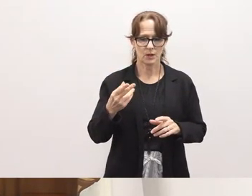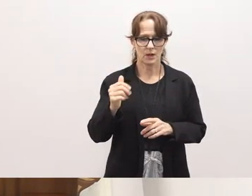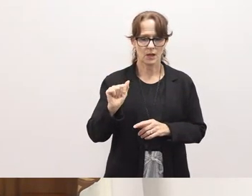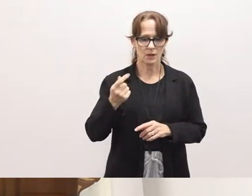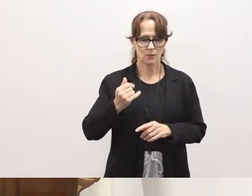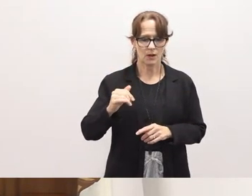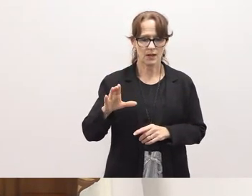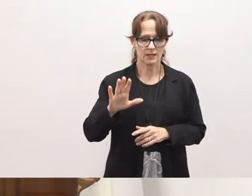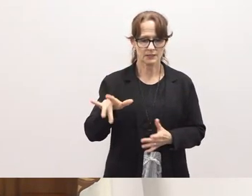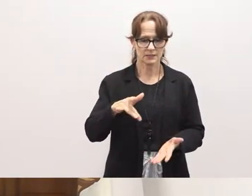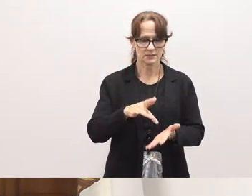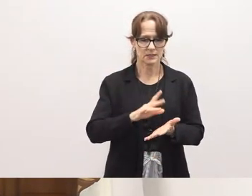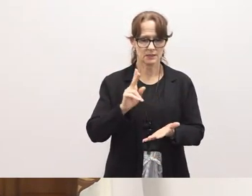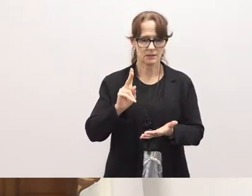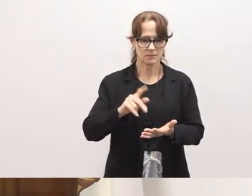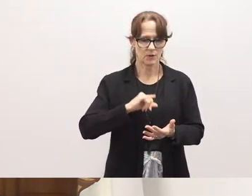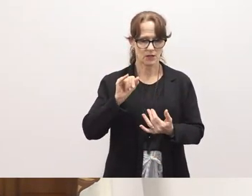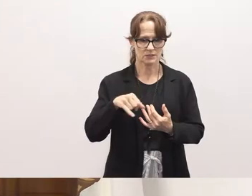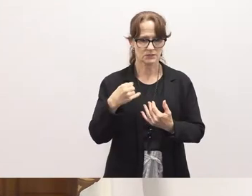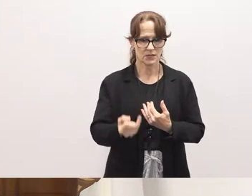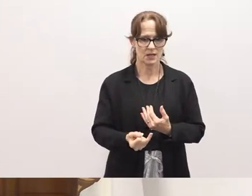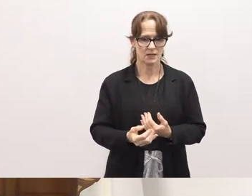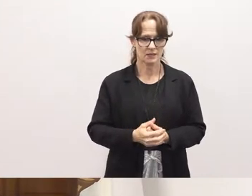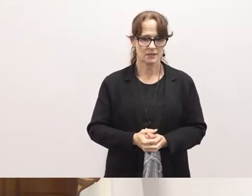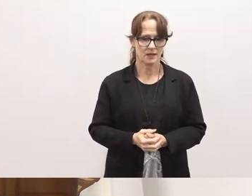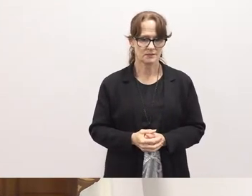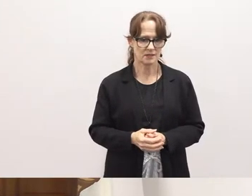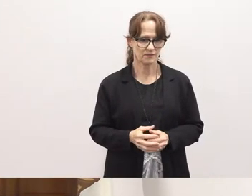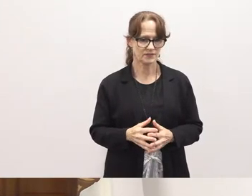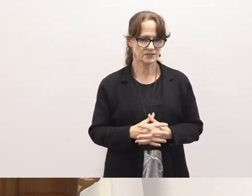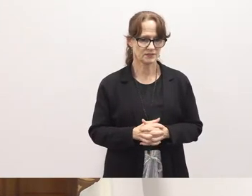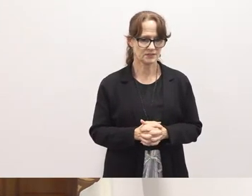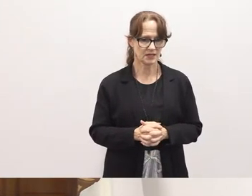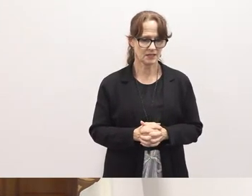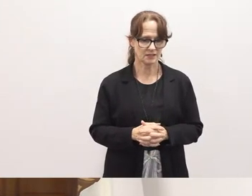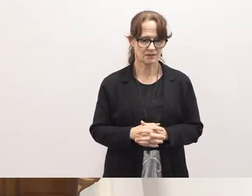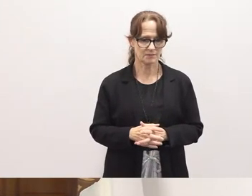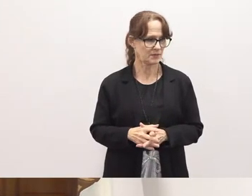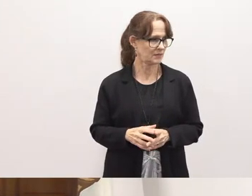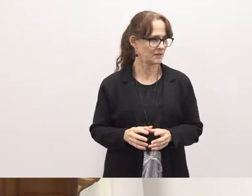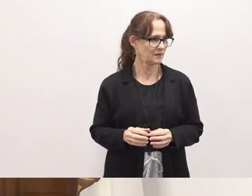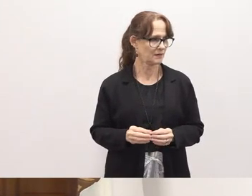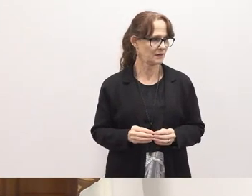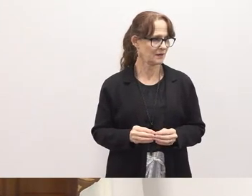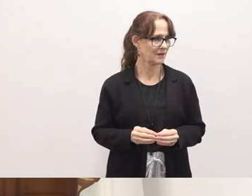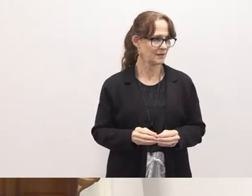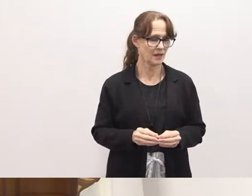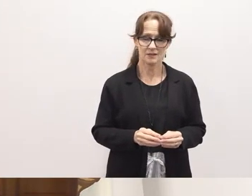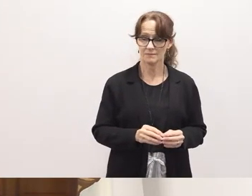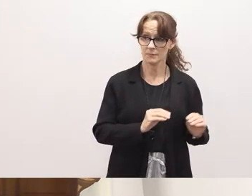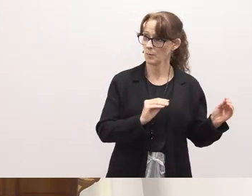Center project. Do we have a motion?